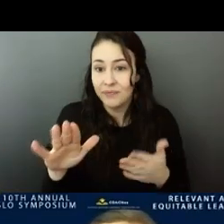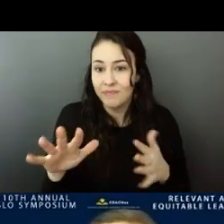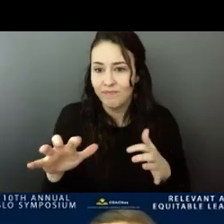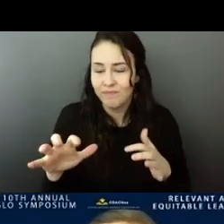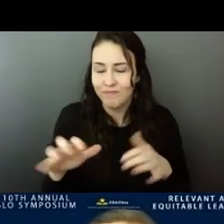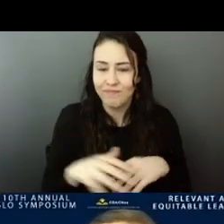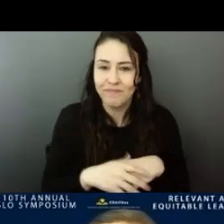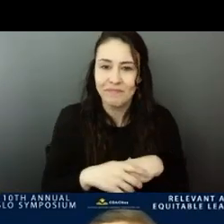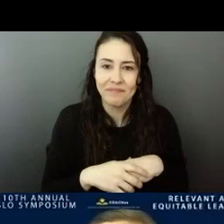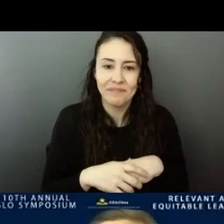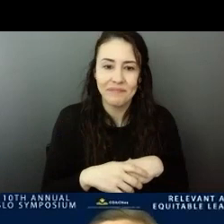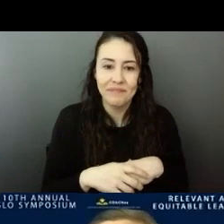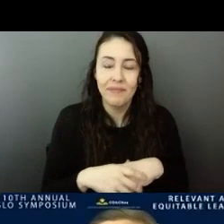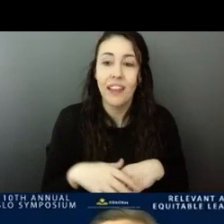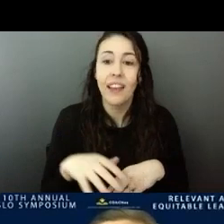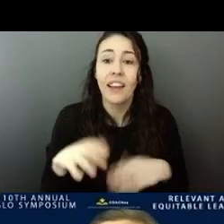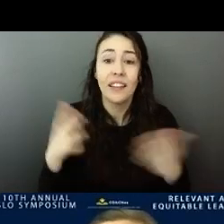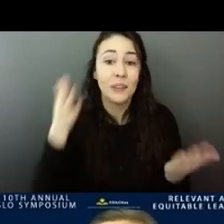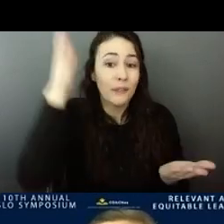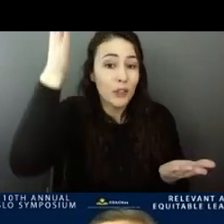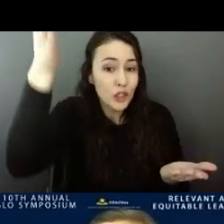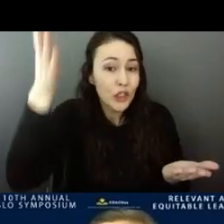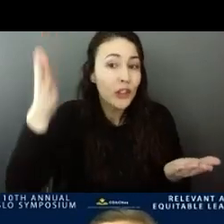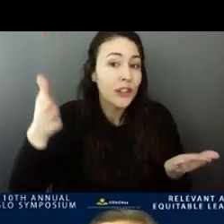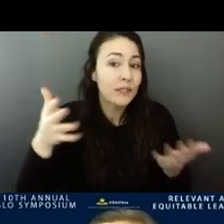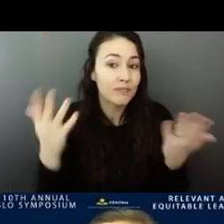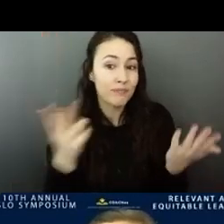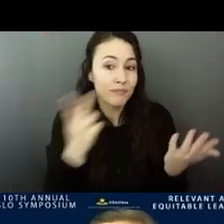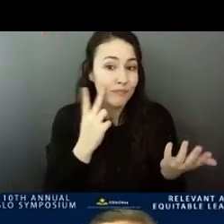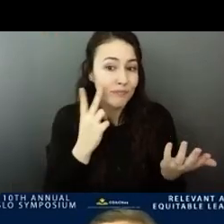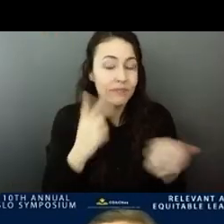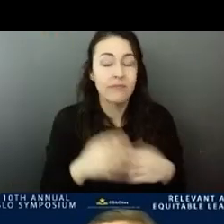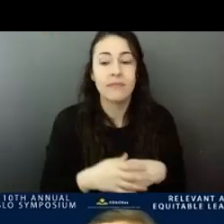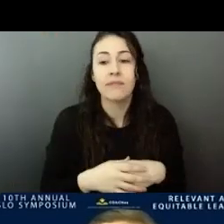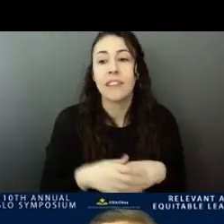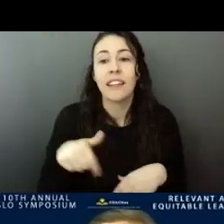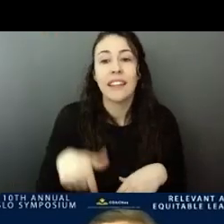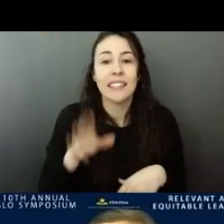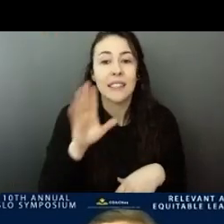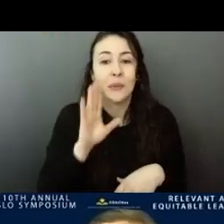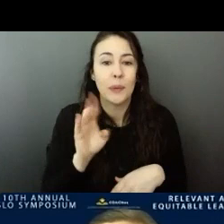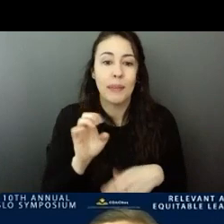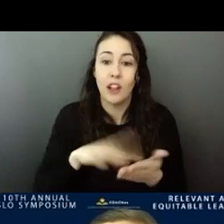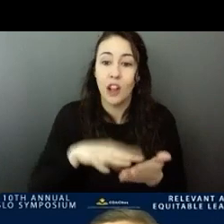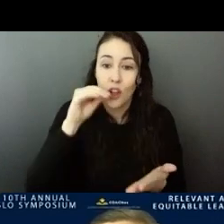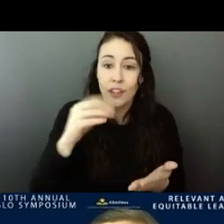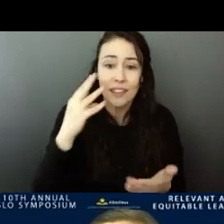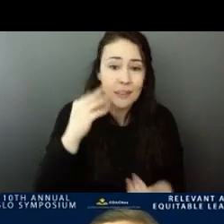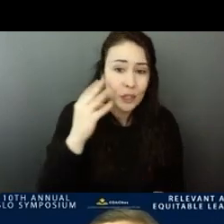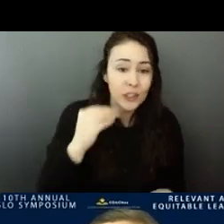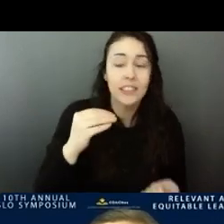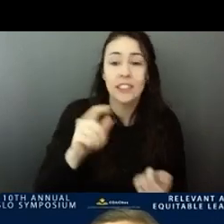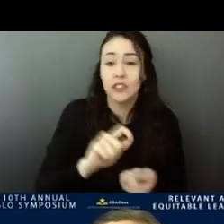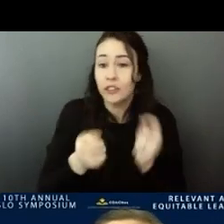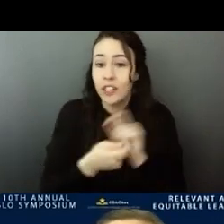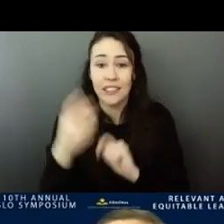ask what the future holds. This is going to be a learning experience and changing experience for